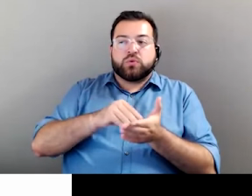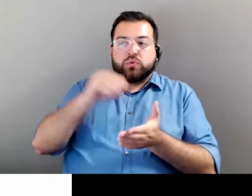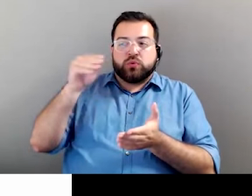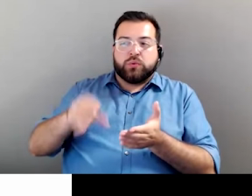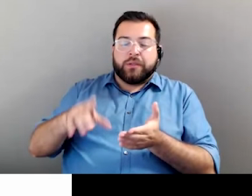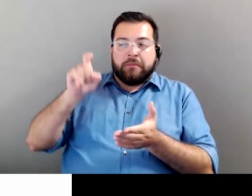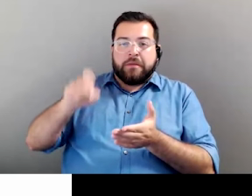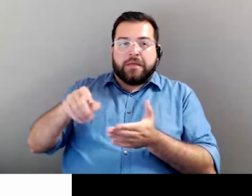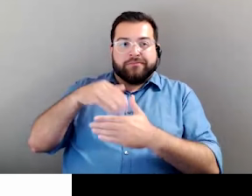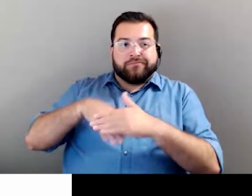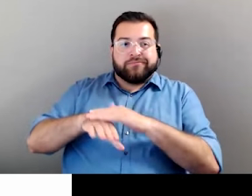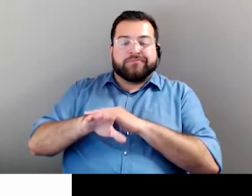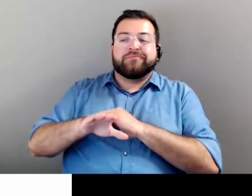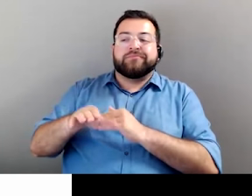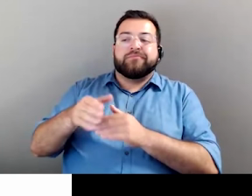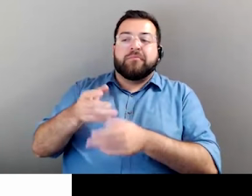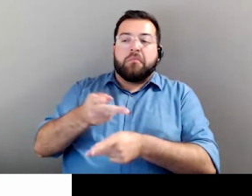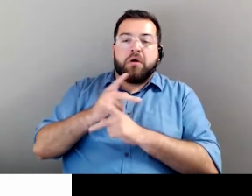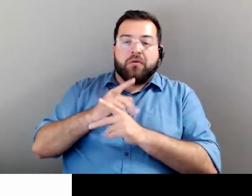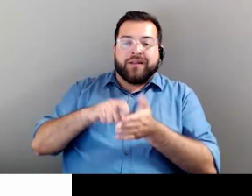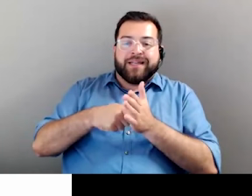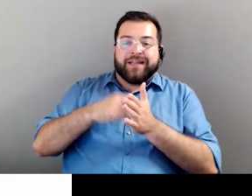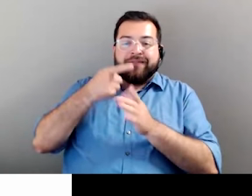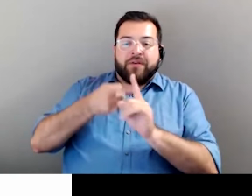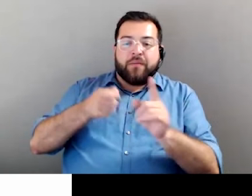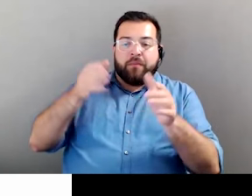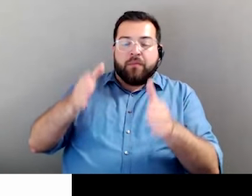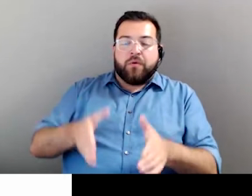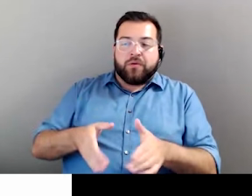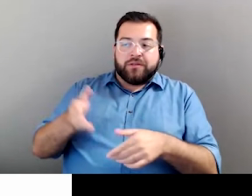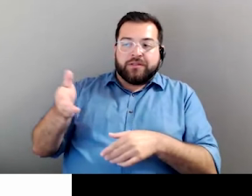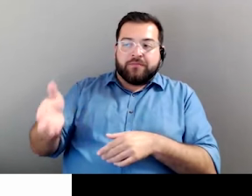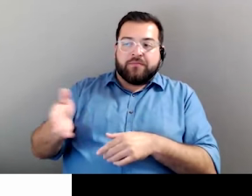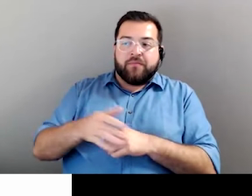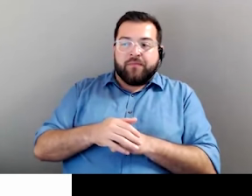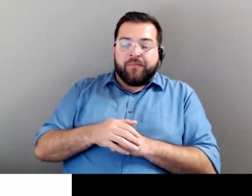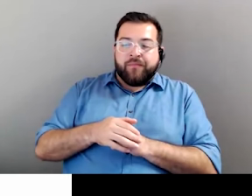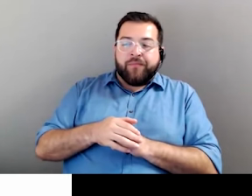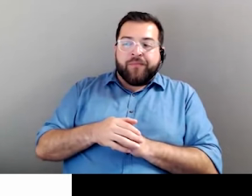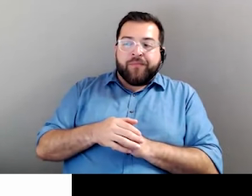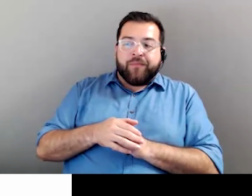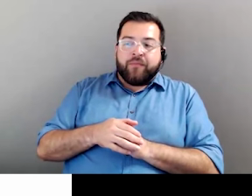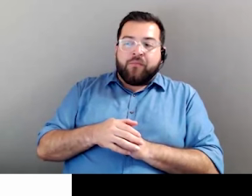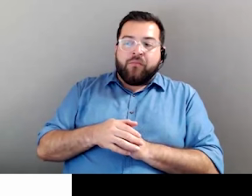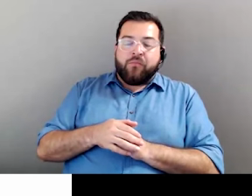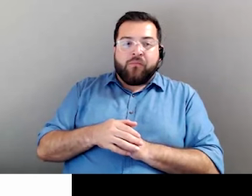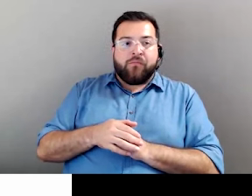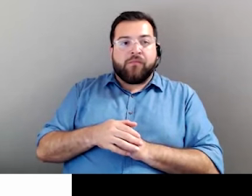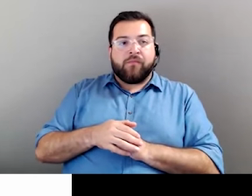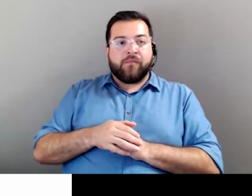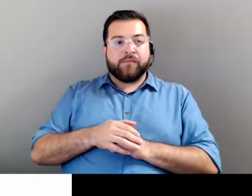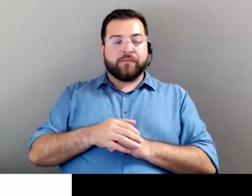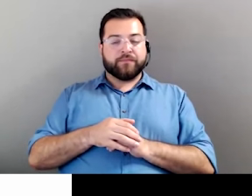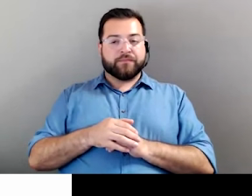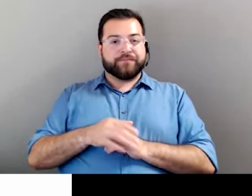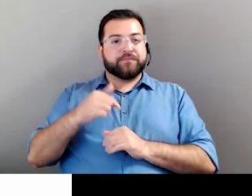from someone at the front desk at the West Fresno office or West Fresno campus. And so I know